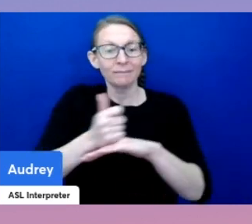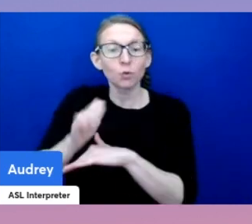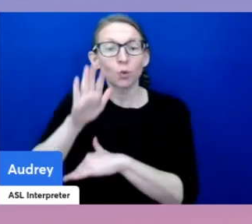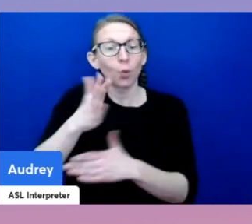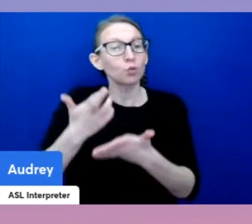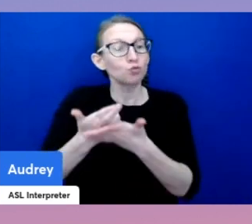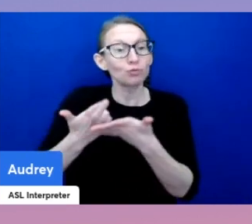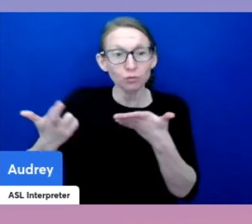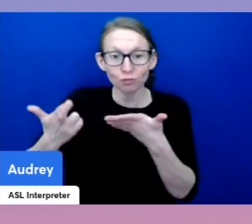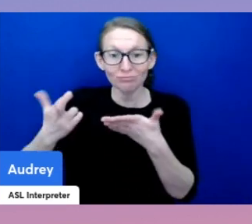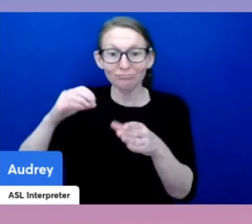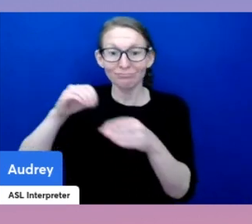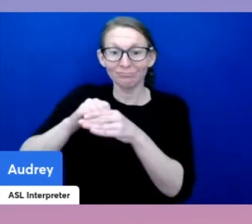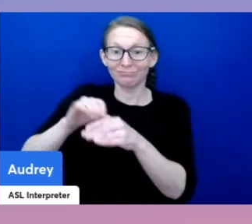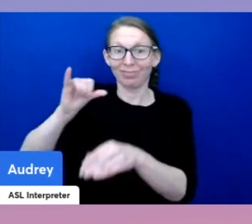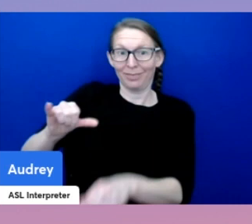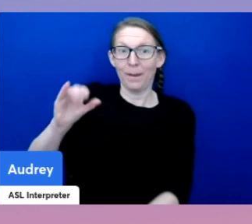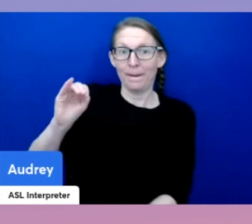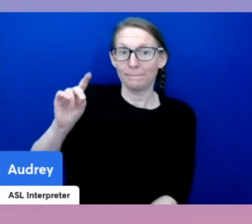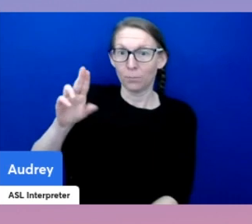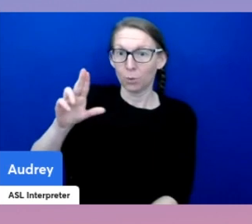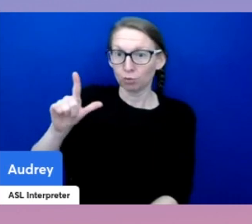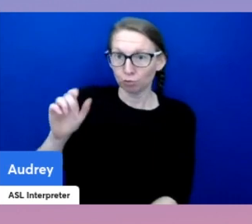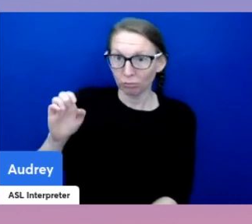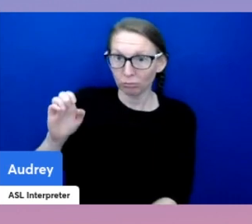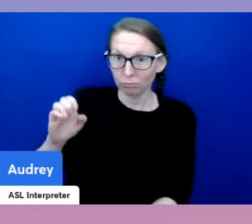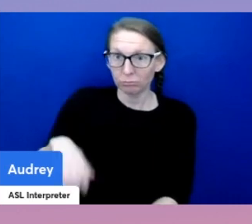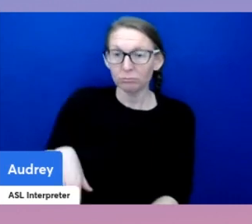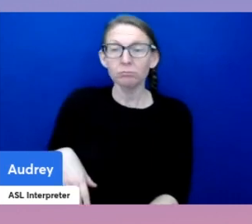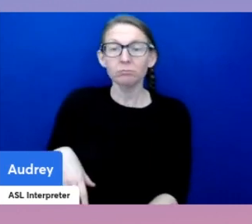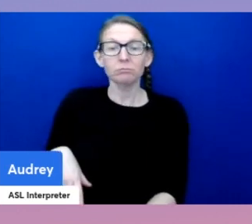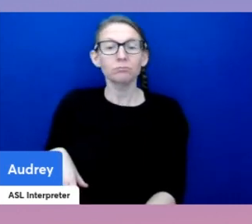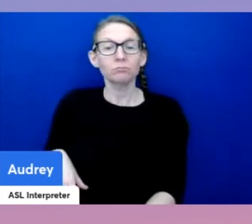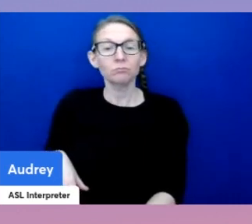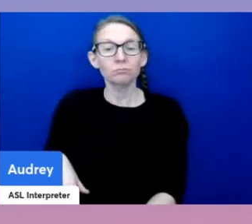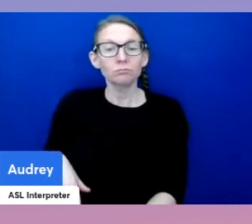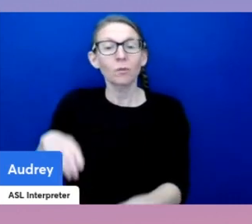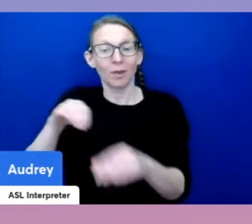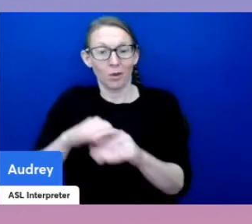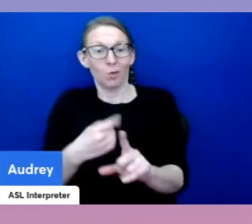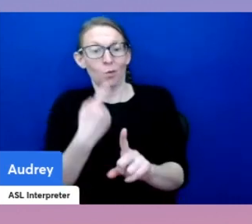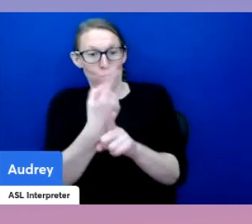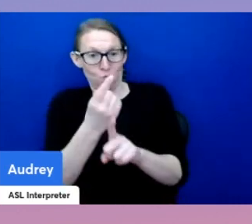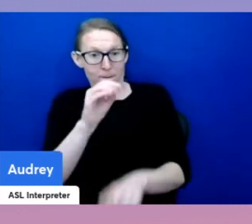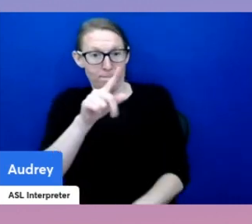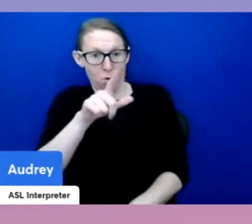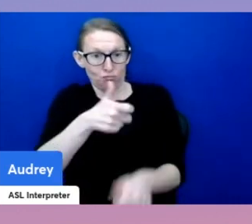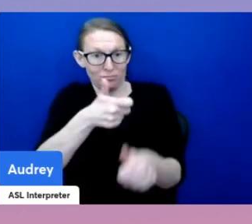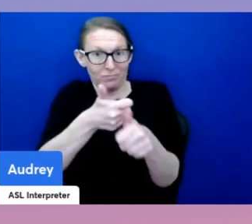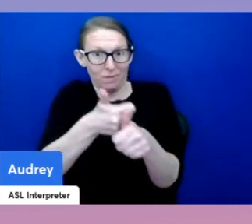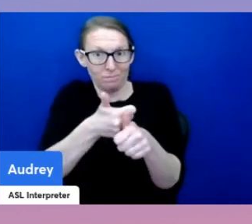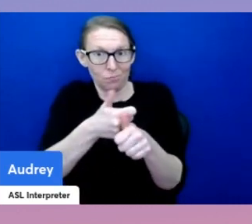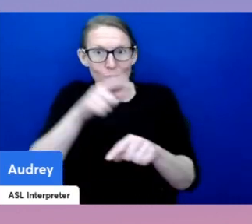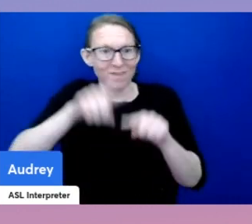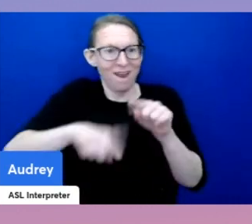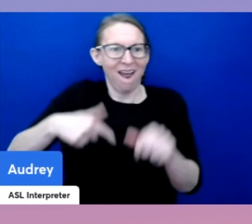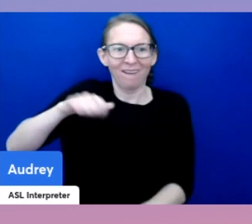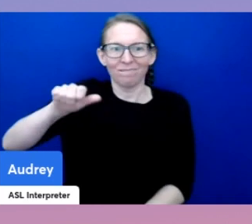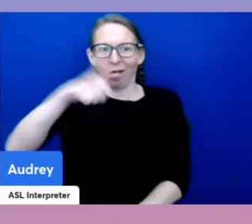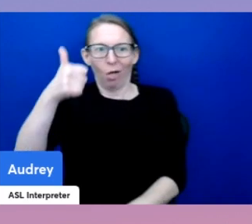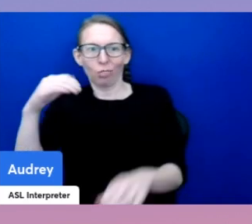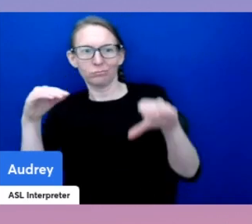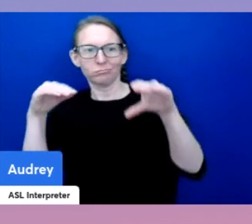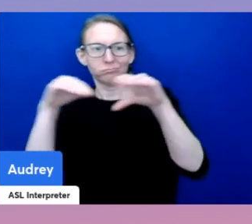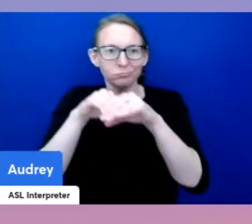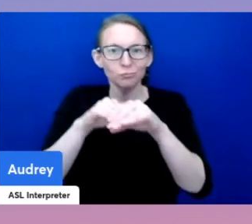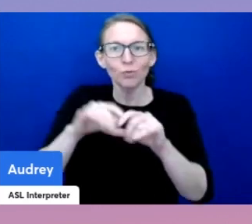in root module, but in one root module itself, you can have the another modules. So you can